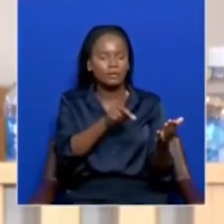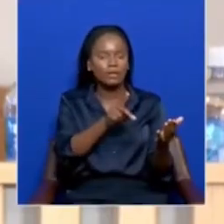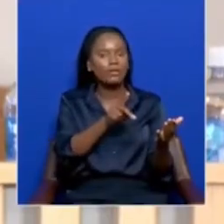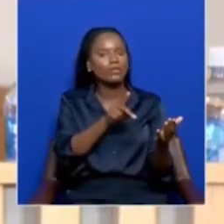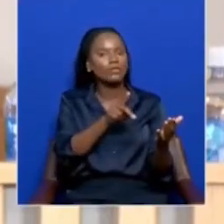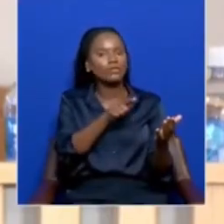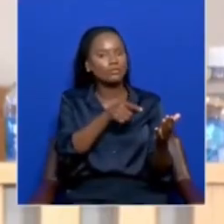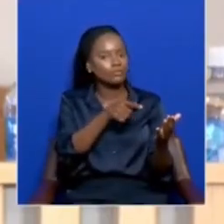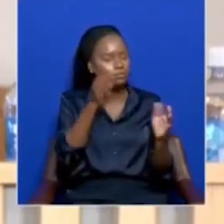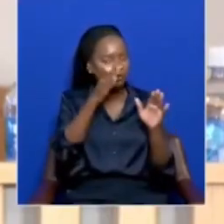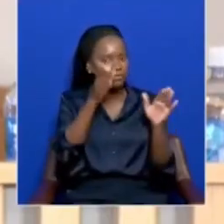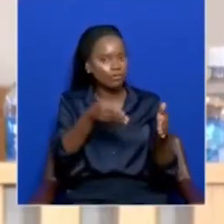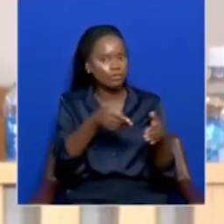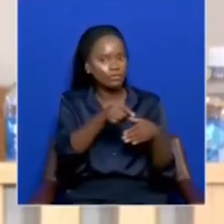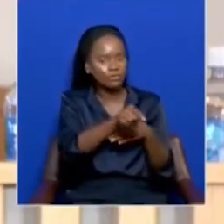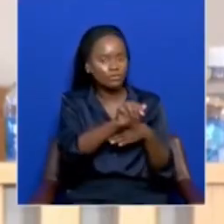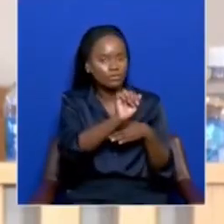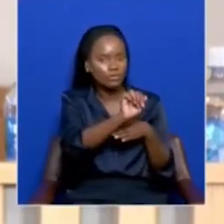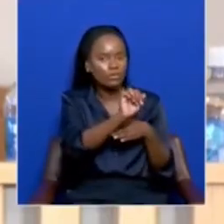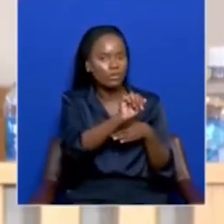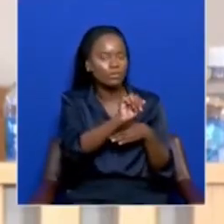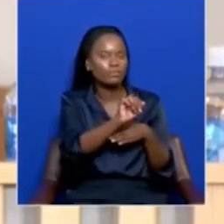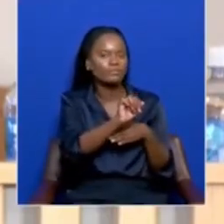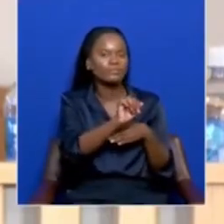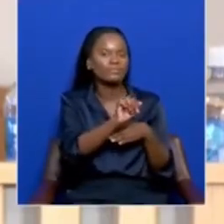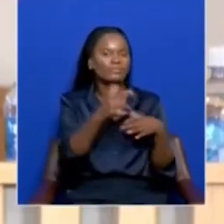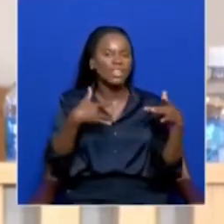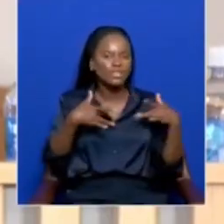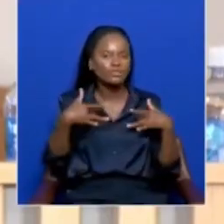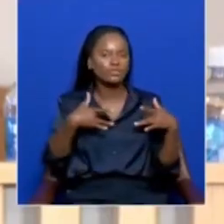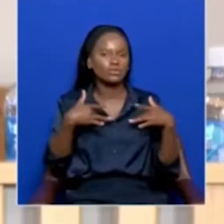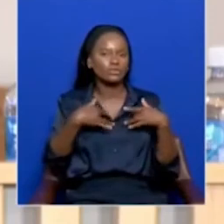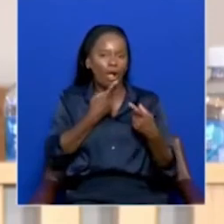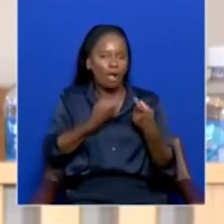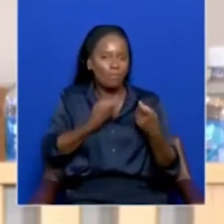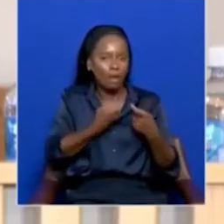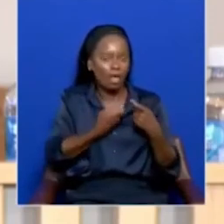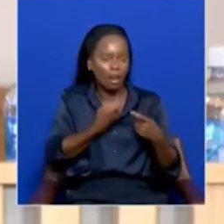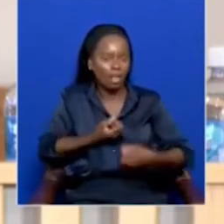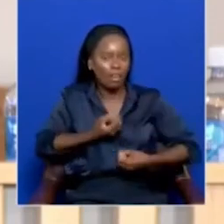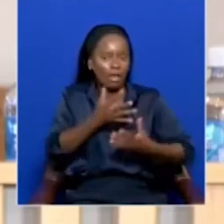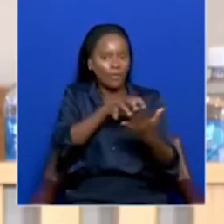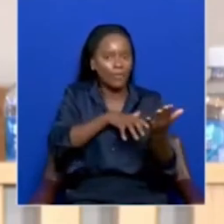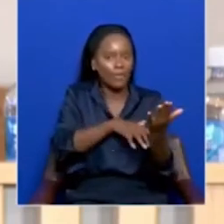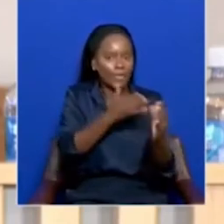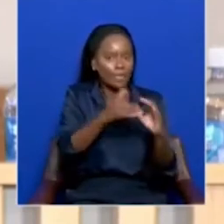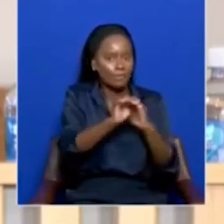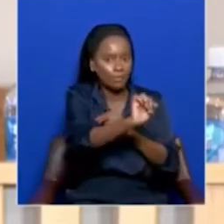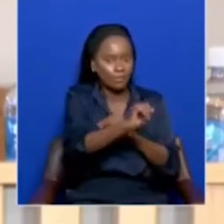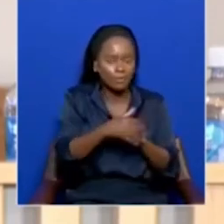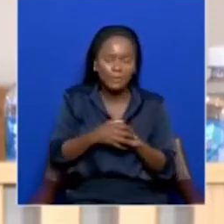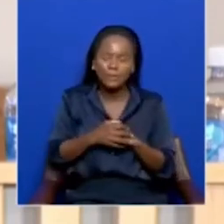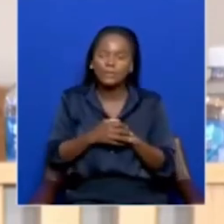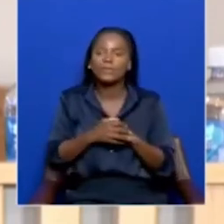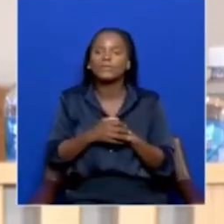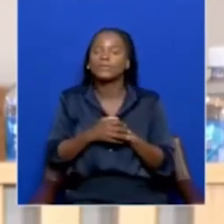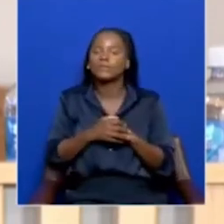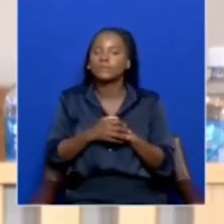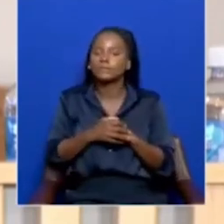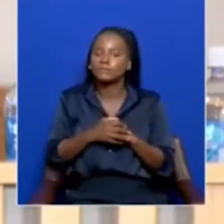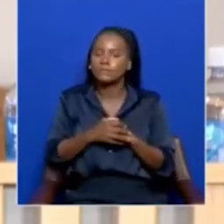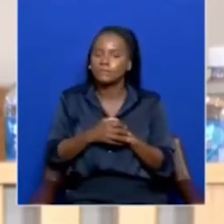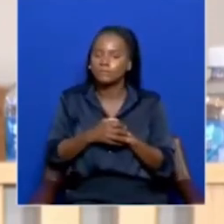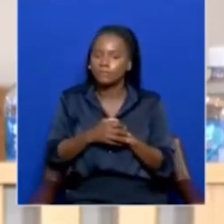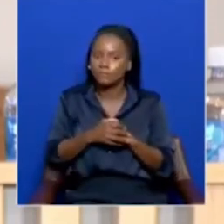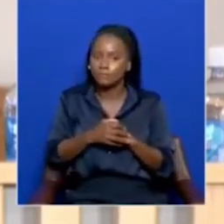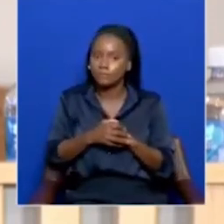the issues you had in relation to MDOC. What happened there? What happened here? I reported to the